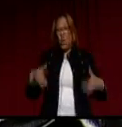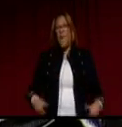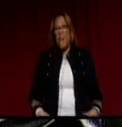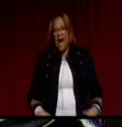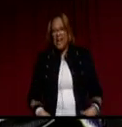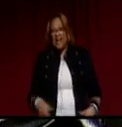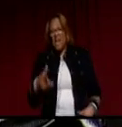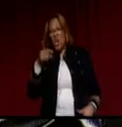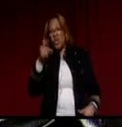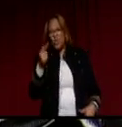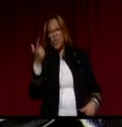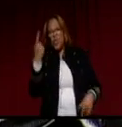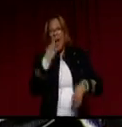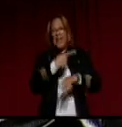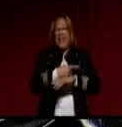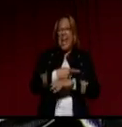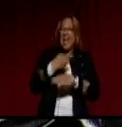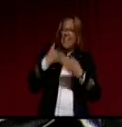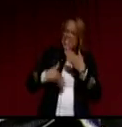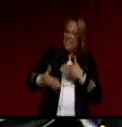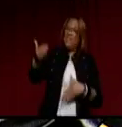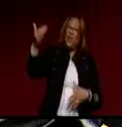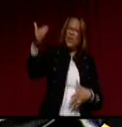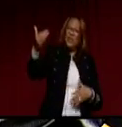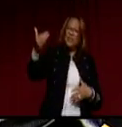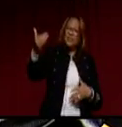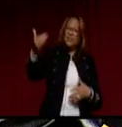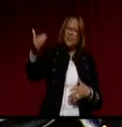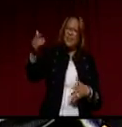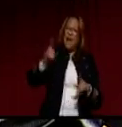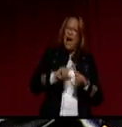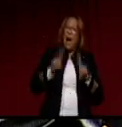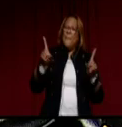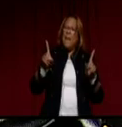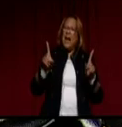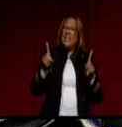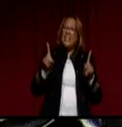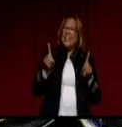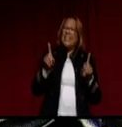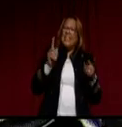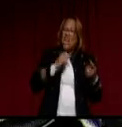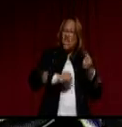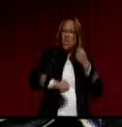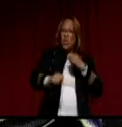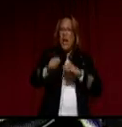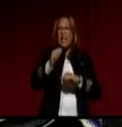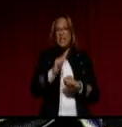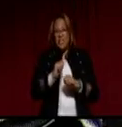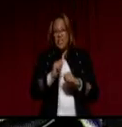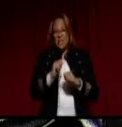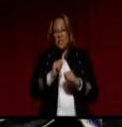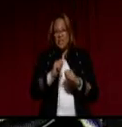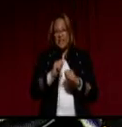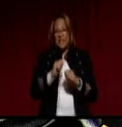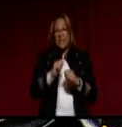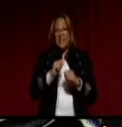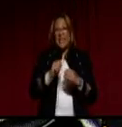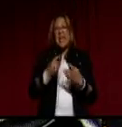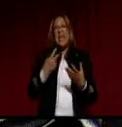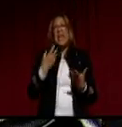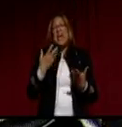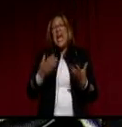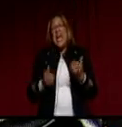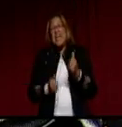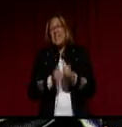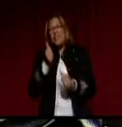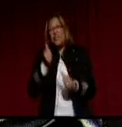to 21 days and go even further than that. But the transmissibility of it, as Dr. Mason was mentioning, is mostly